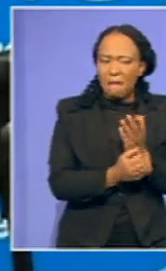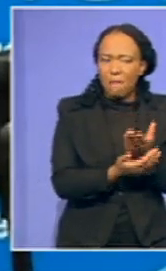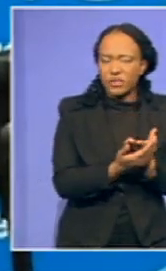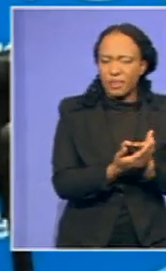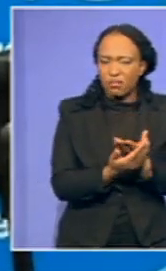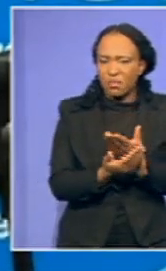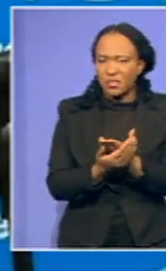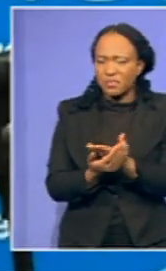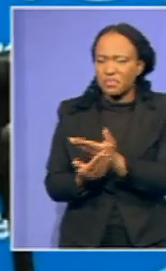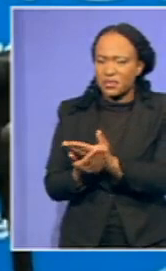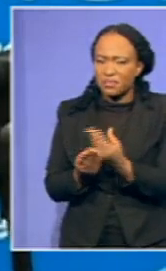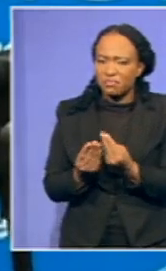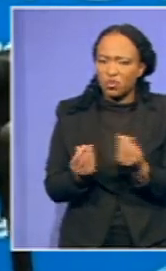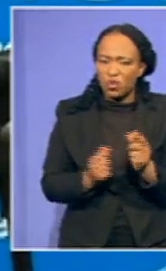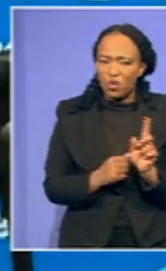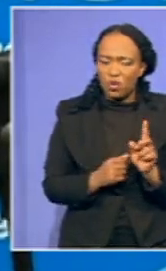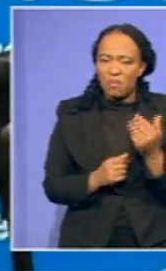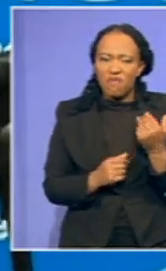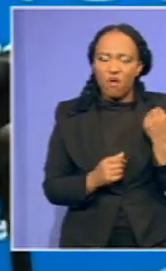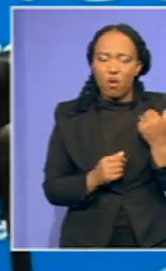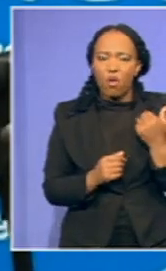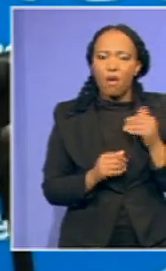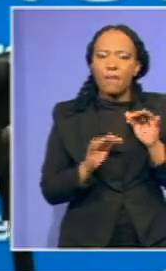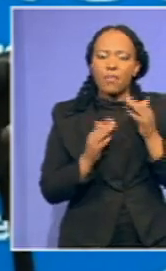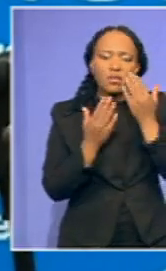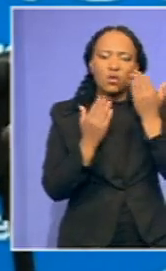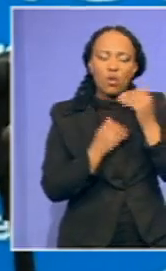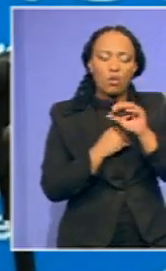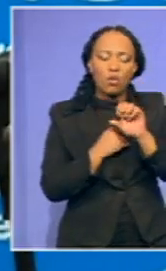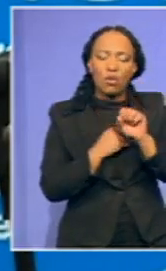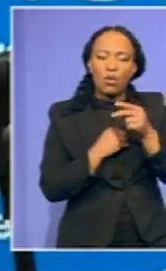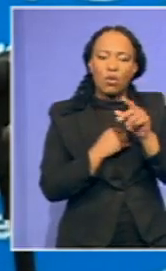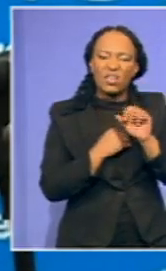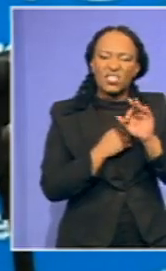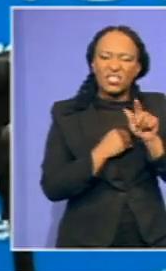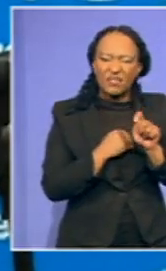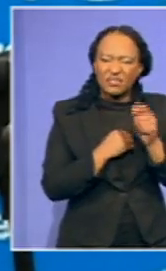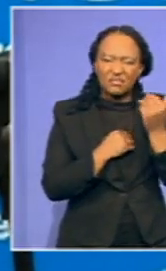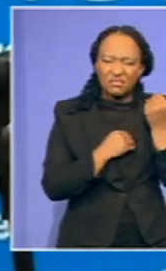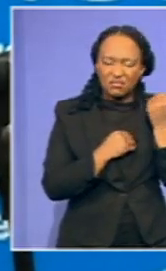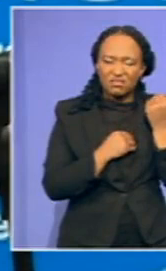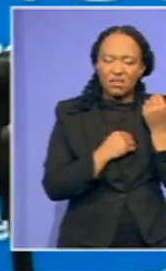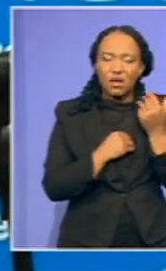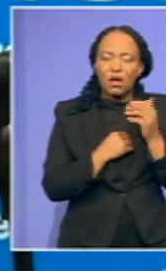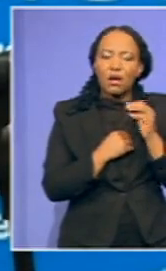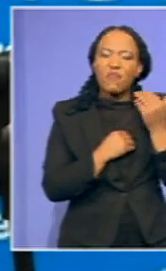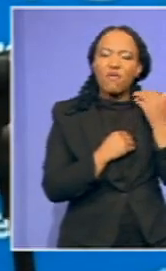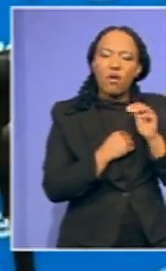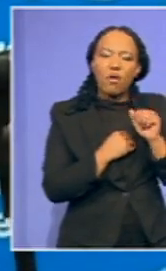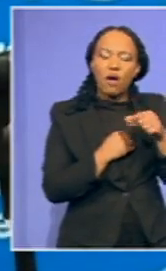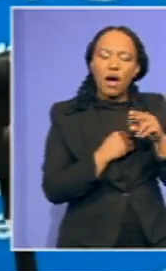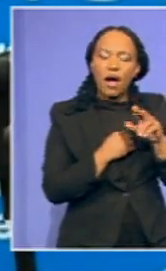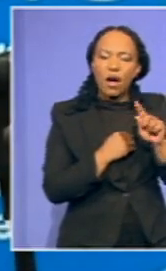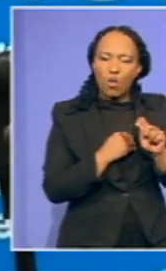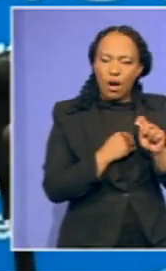now, many people who didn't know there was a shaft in Umgeni, they now know. People who didn't know there was an aqueduct, now they know. People who didn't